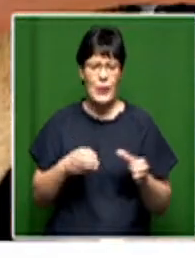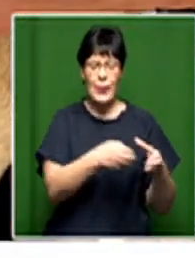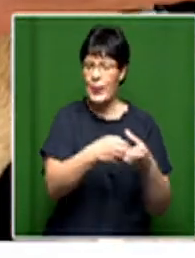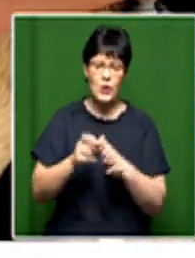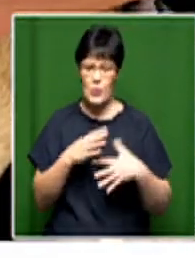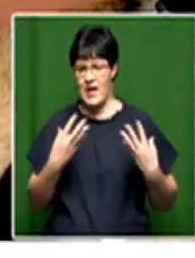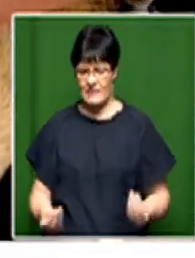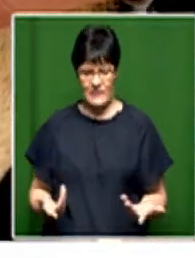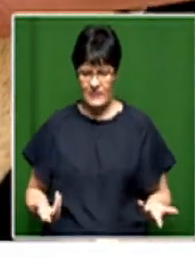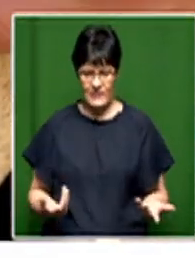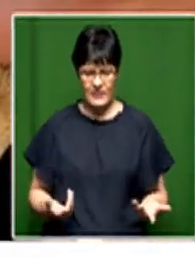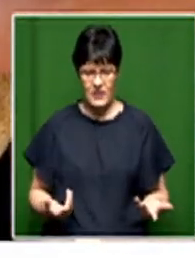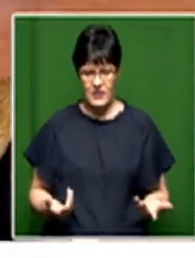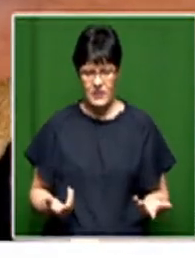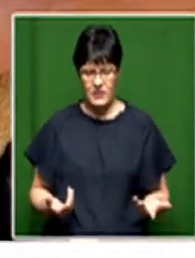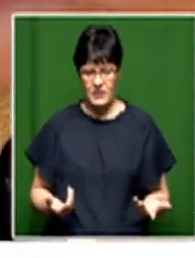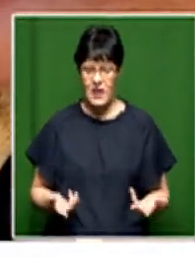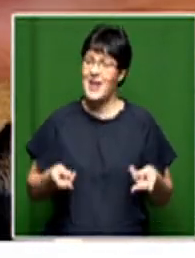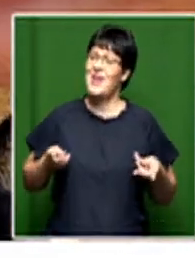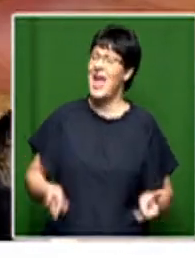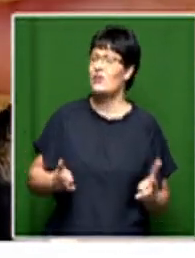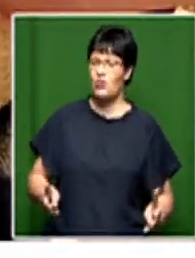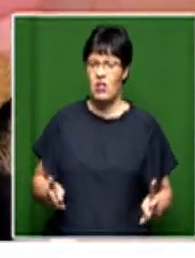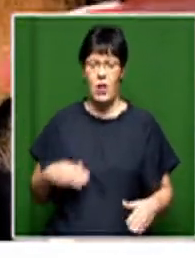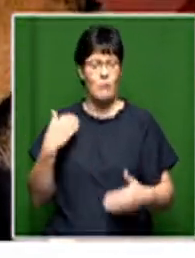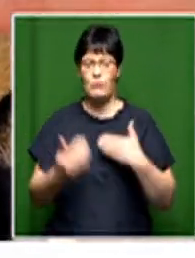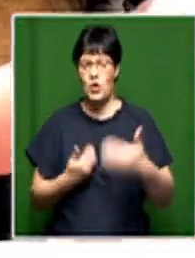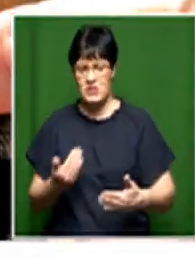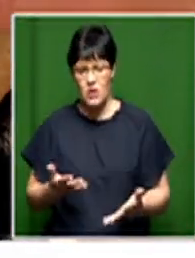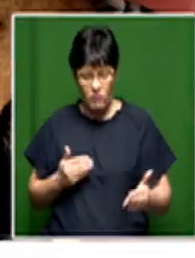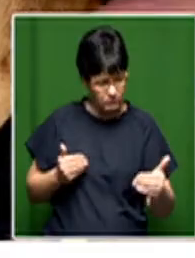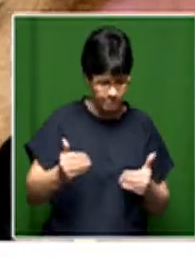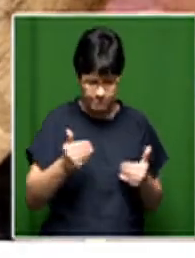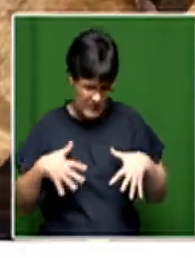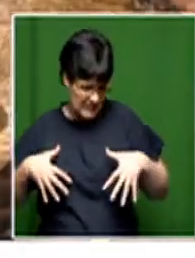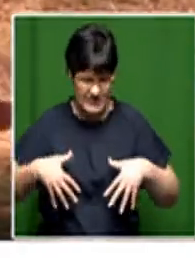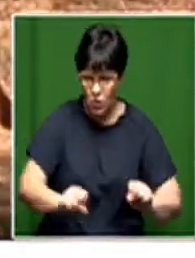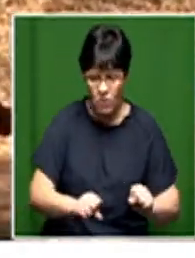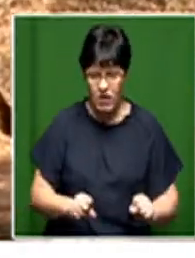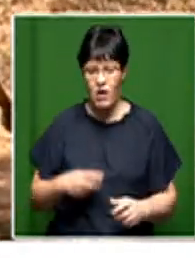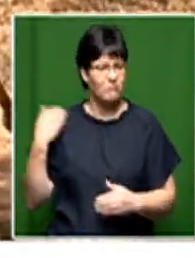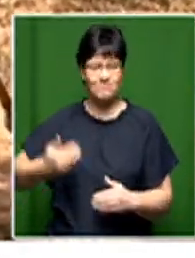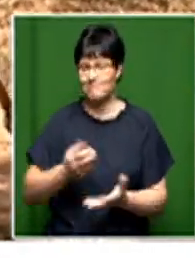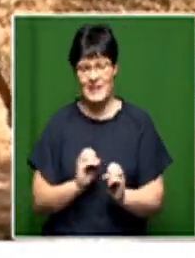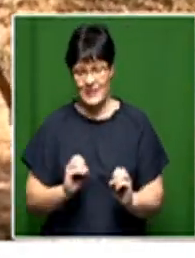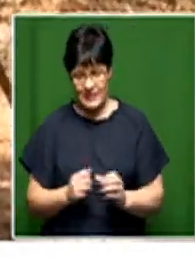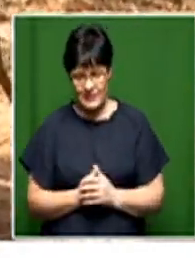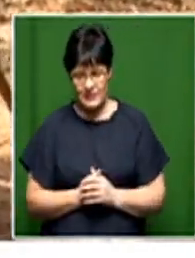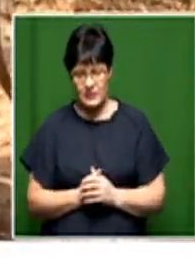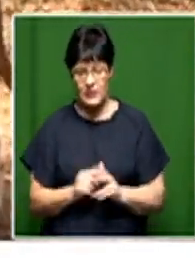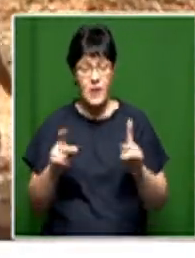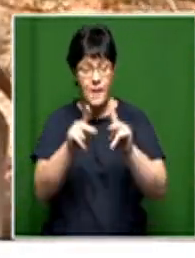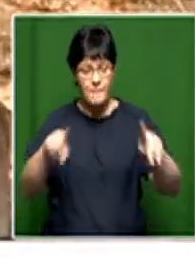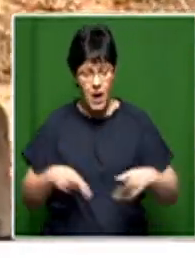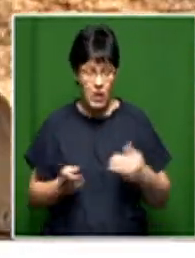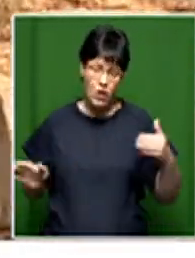don't have that infanticide. We don't have that natural process of coalition takeovers on a regular basis. As the park